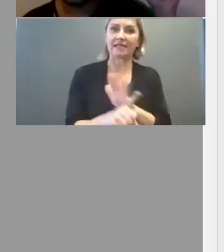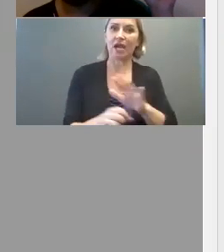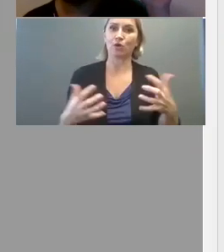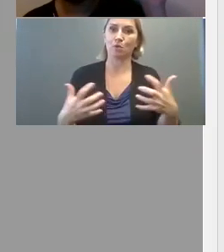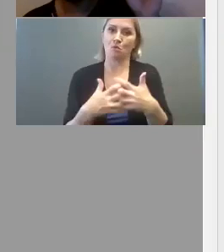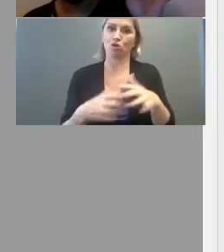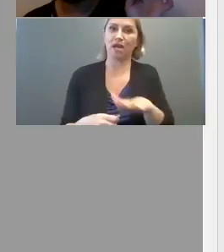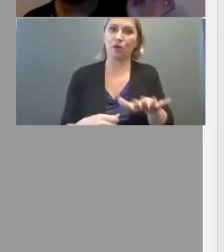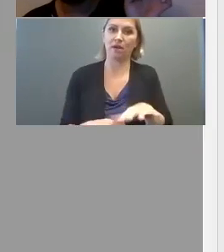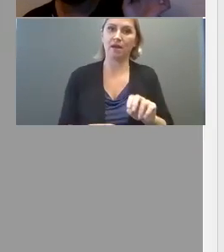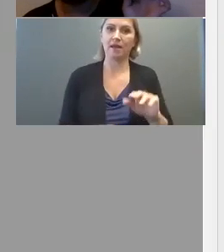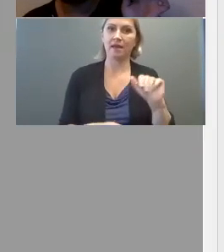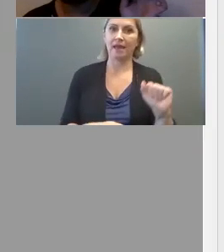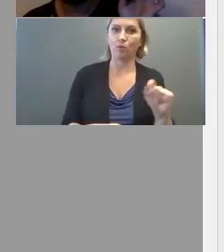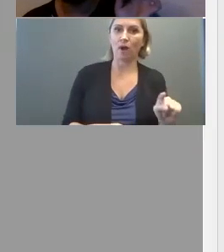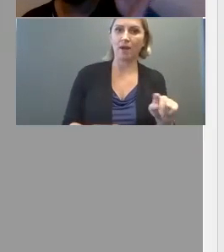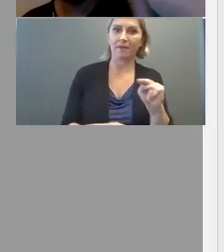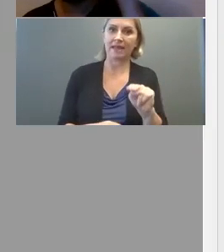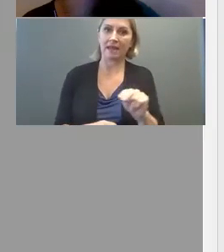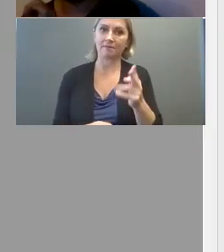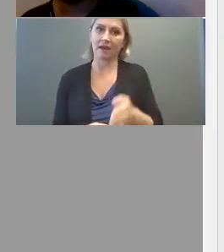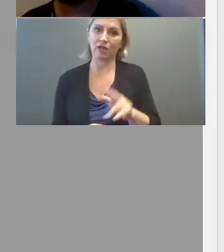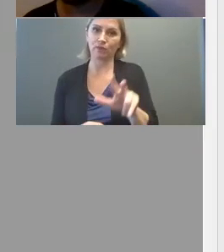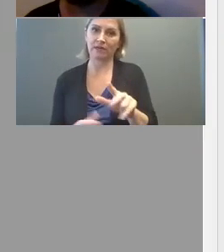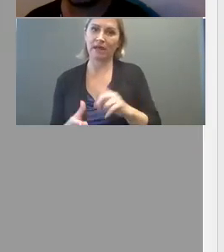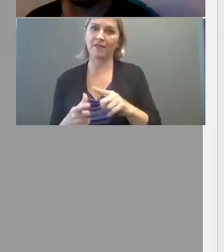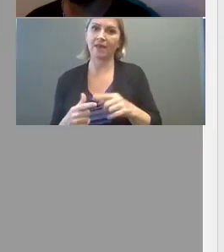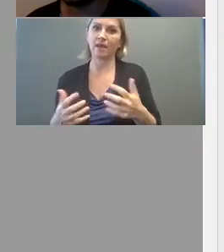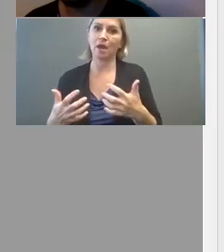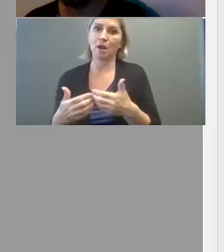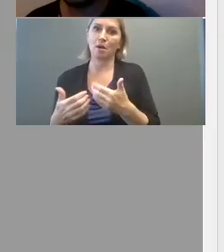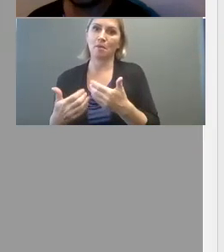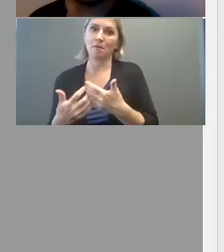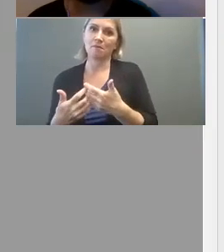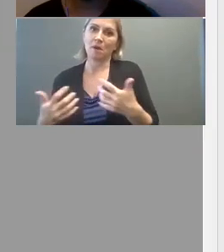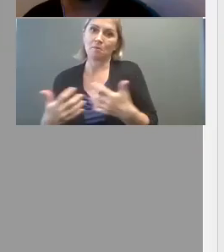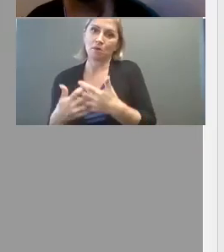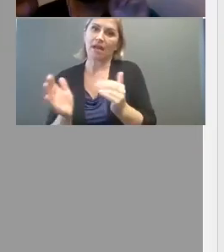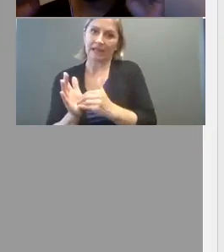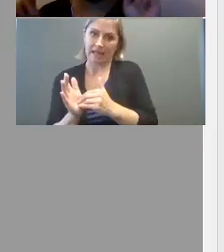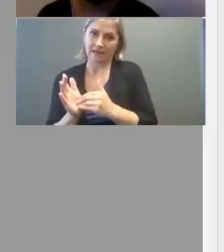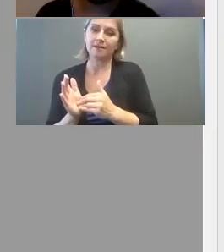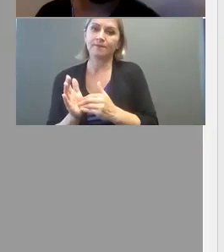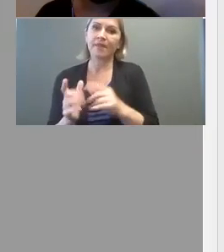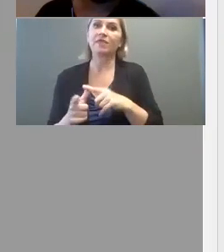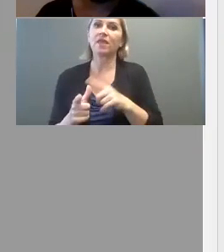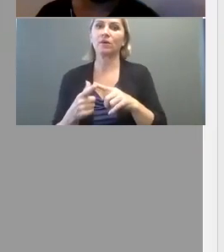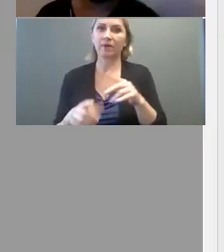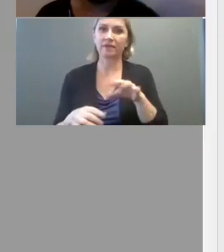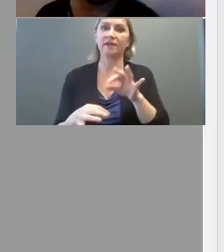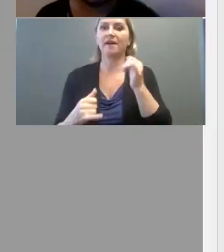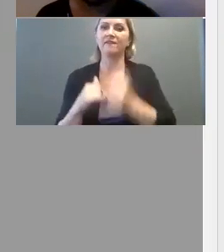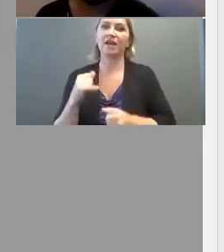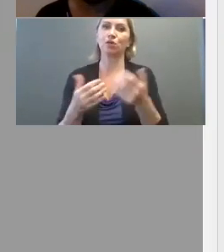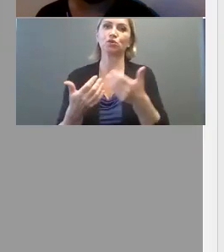2n by 3. And we are merging it again to 2n by 3 plus of 1 to n, right, to get the final sorted array. So